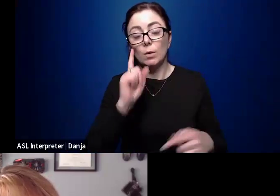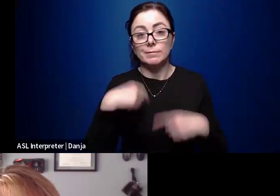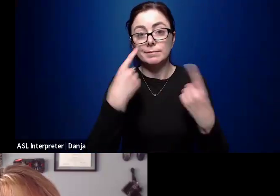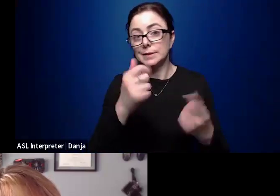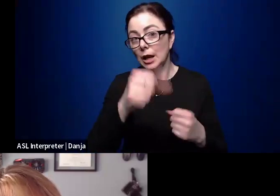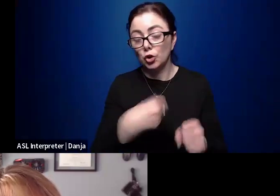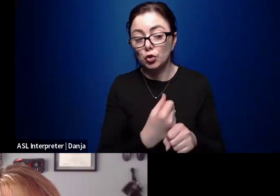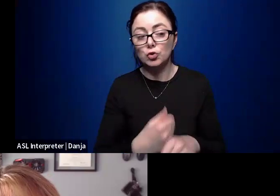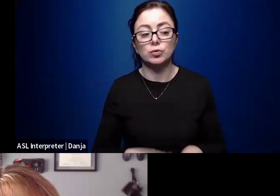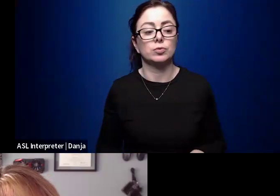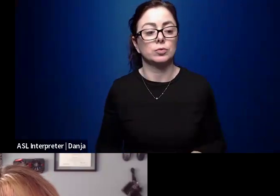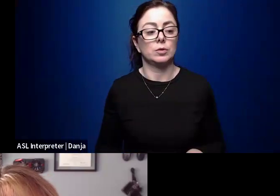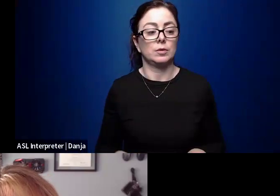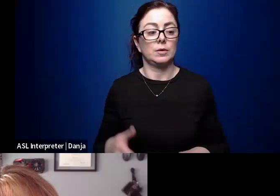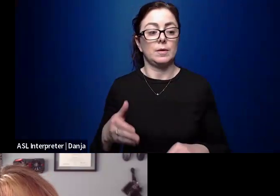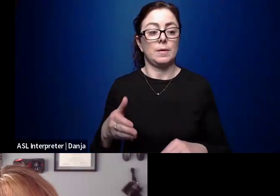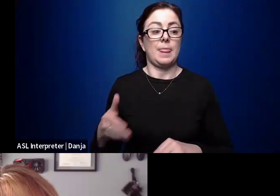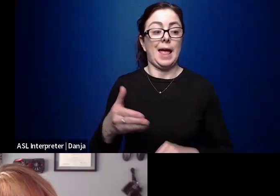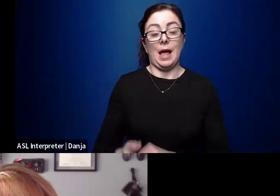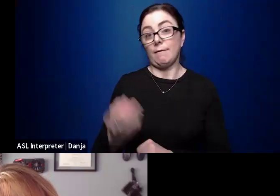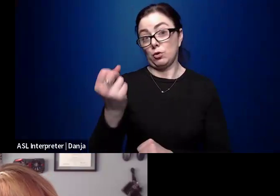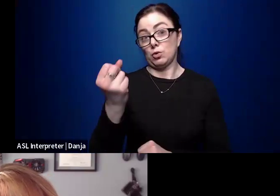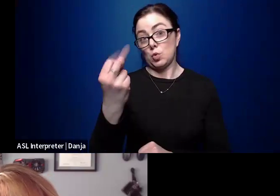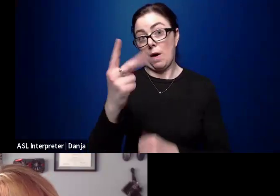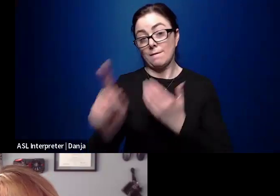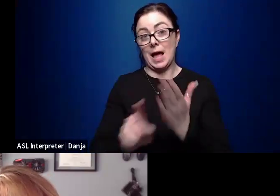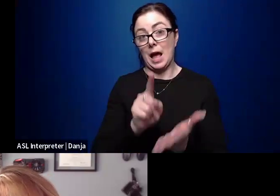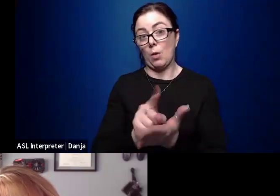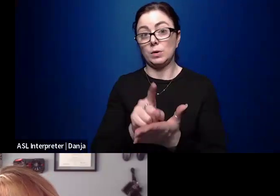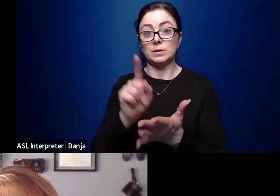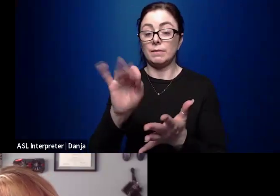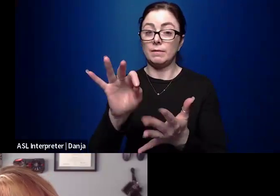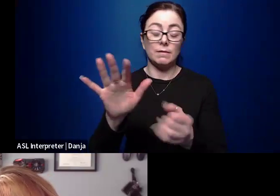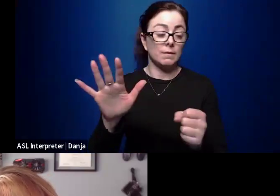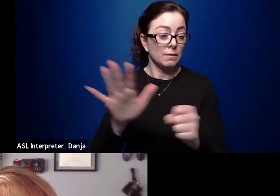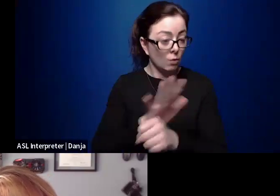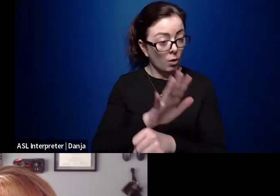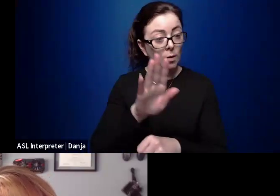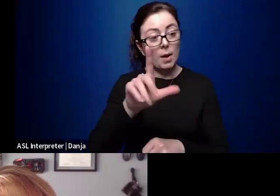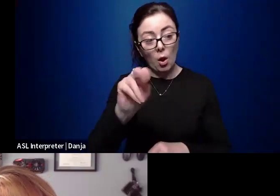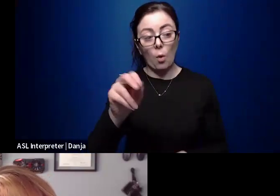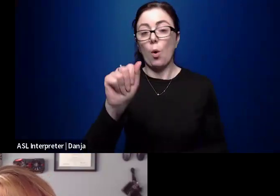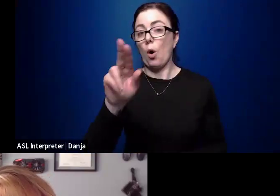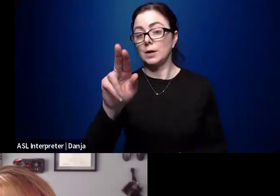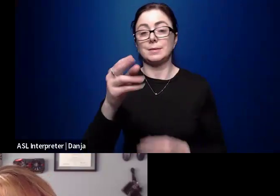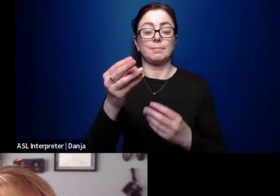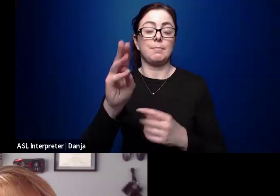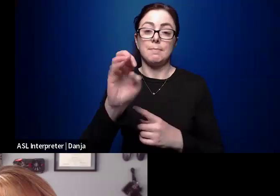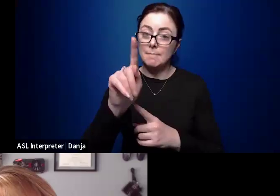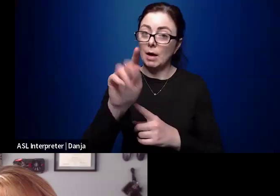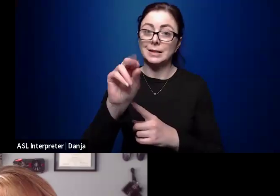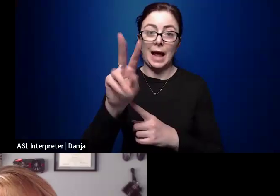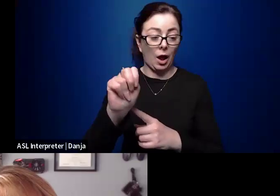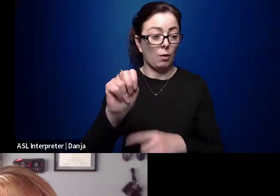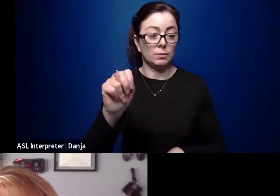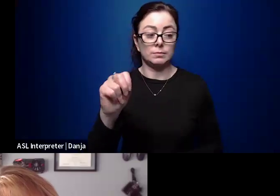ER after 12 hours of a full-blown autism meltdown, a meltdown that would not let up on William for